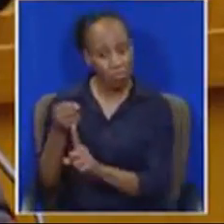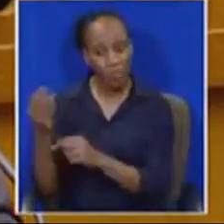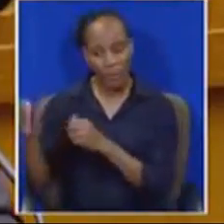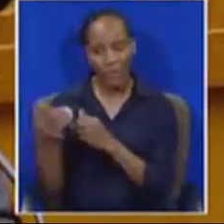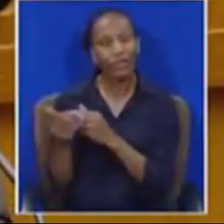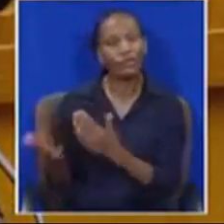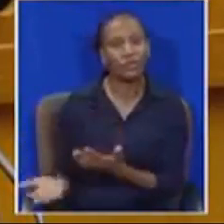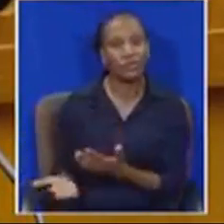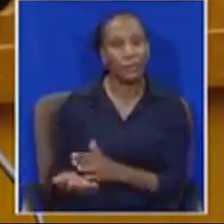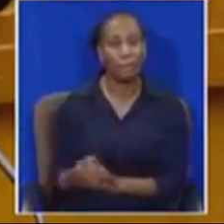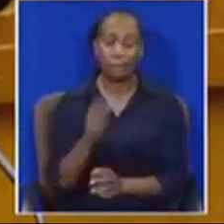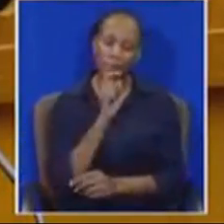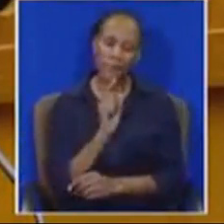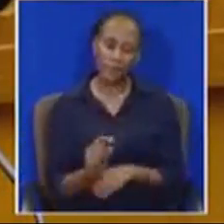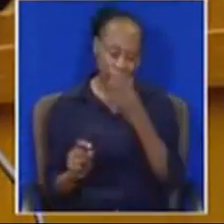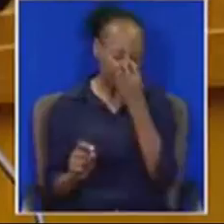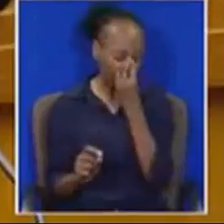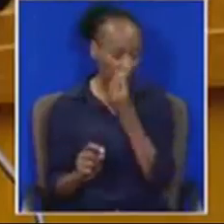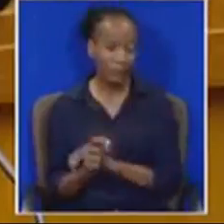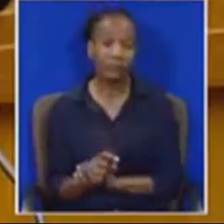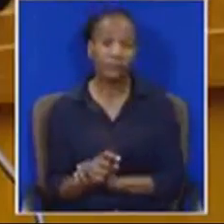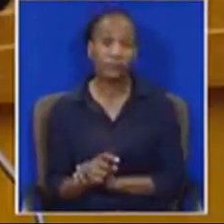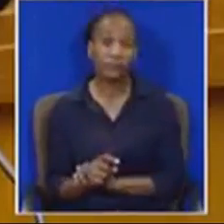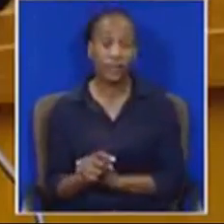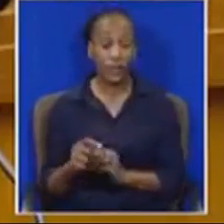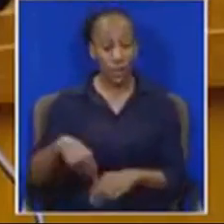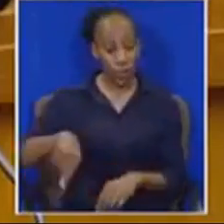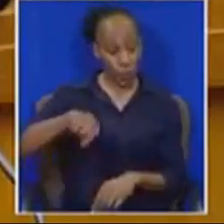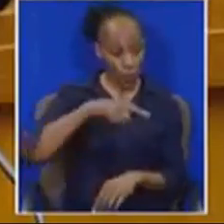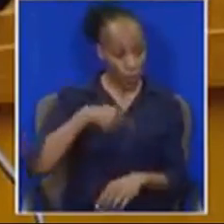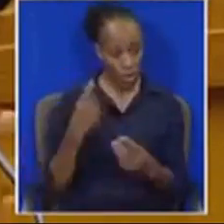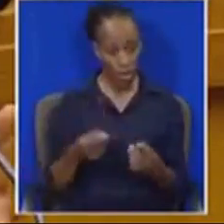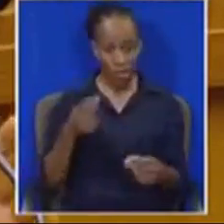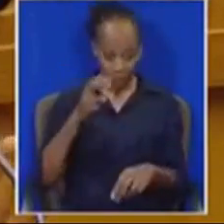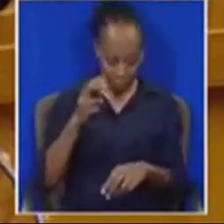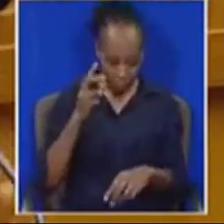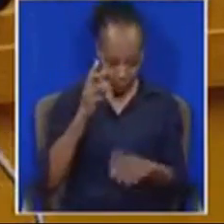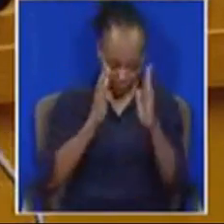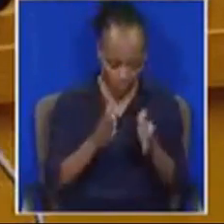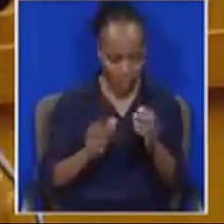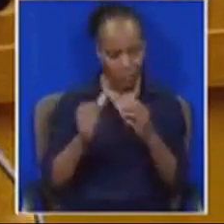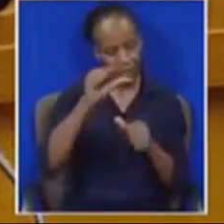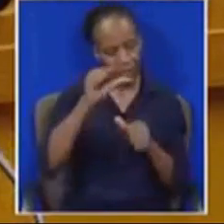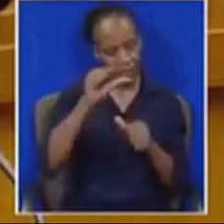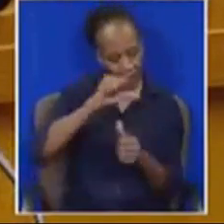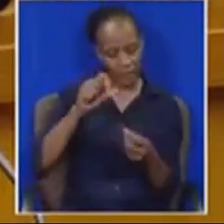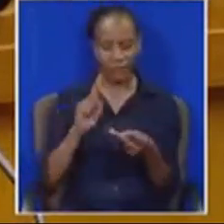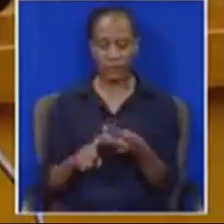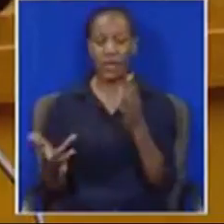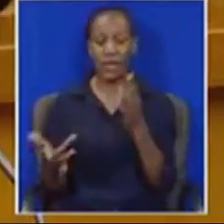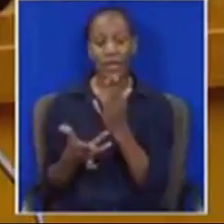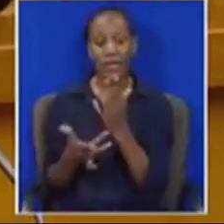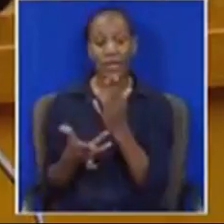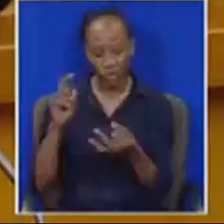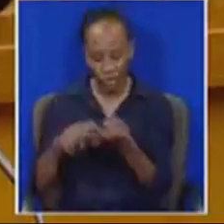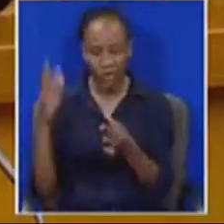we urgently need to develop our capabilities in the areas of science, technology, and